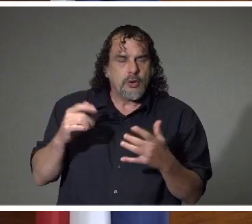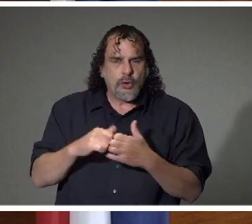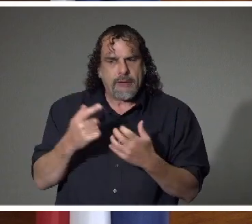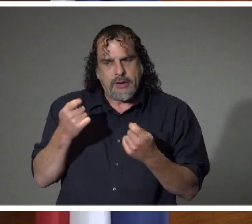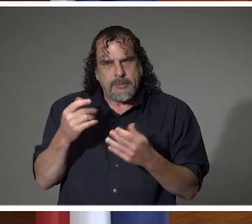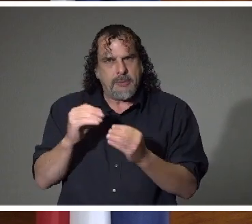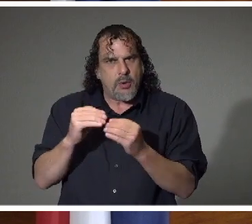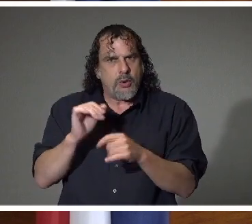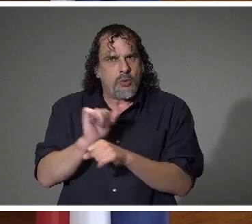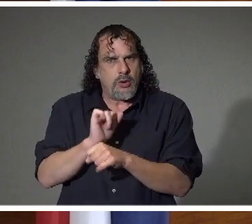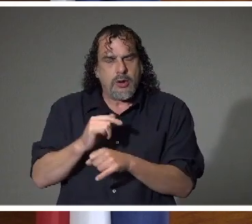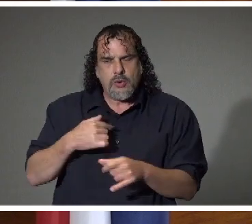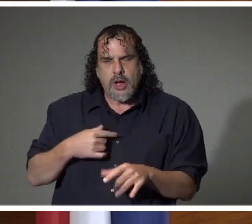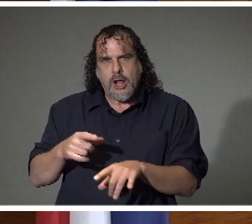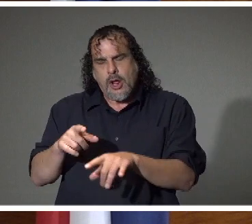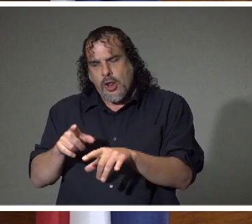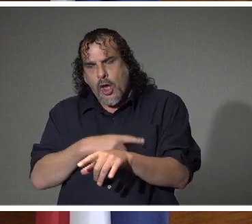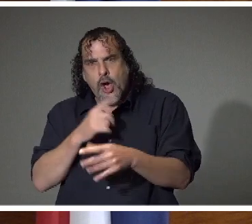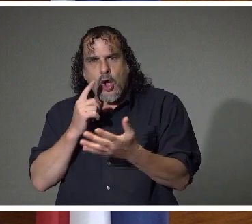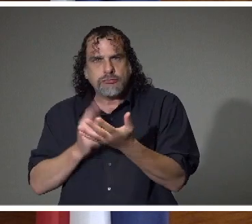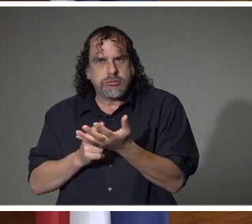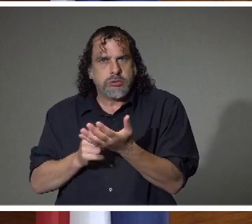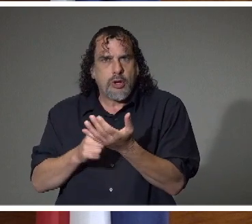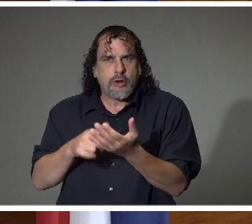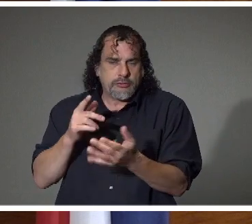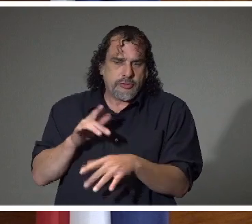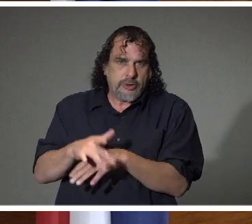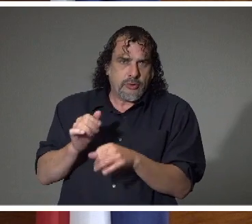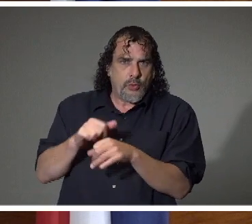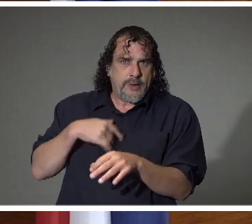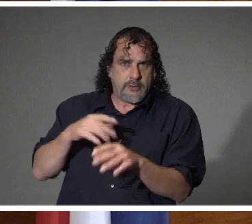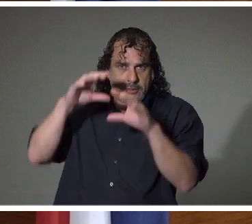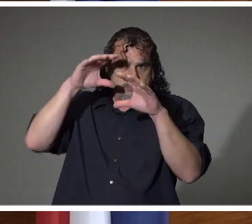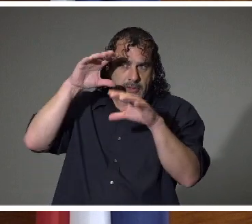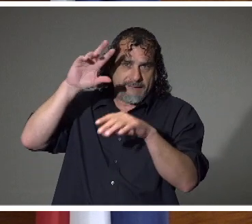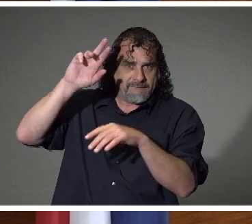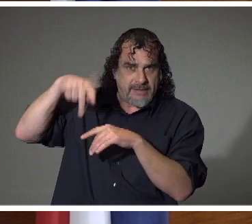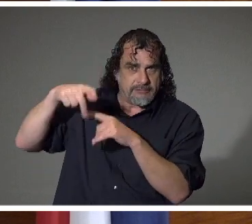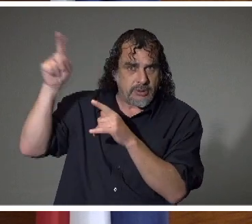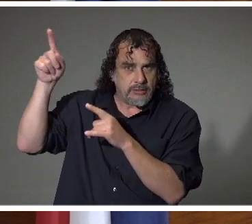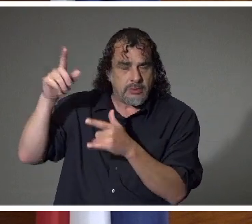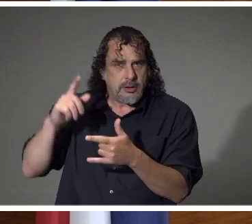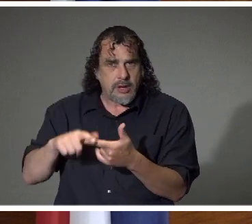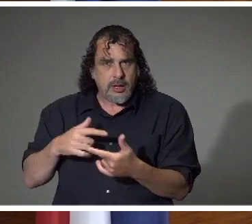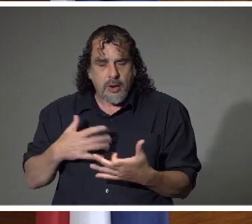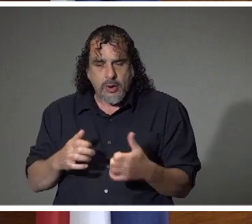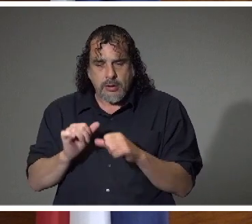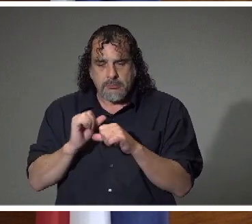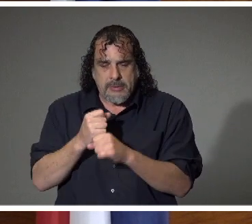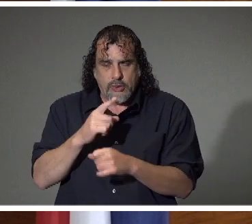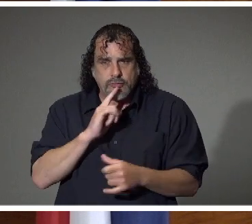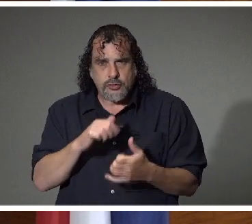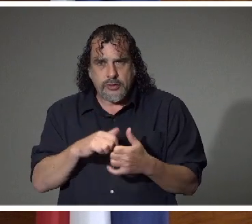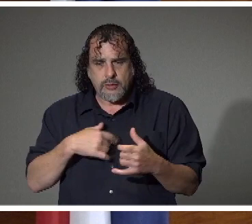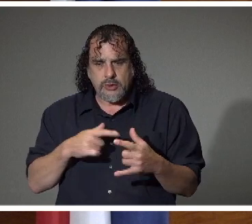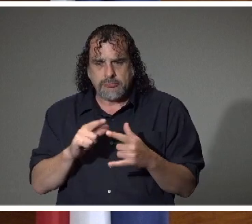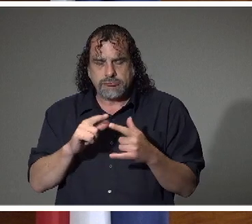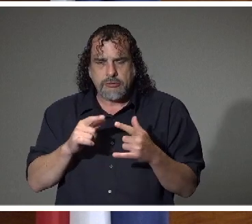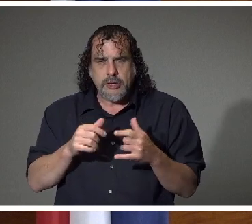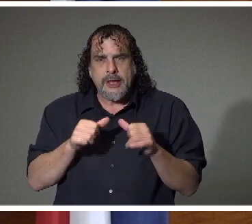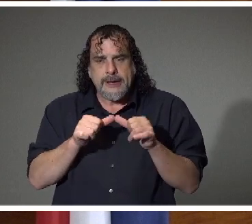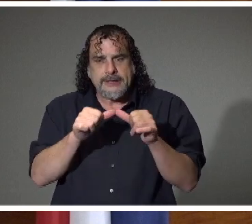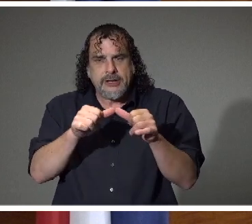a long conversation about that on our call earlier today, and I want to make sure that we continue to expand